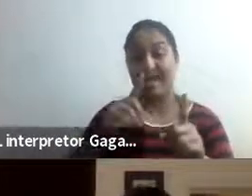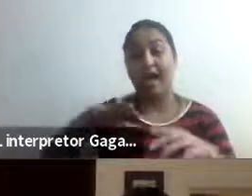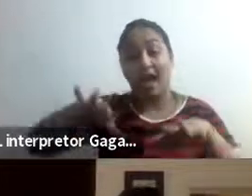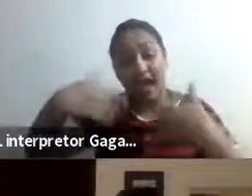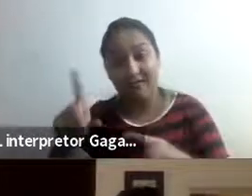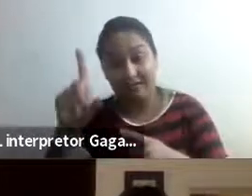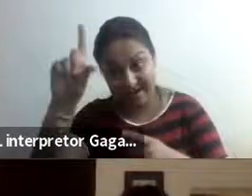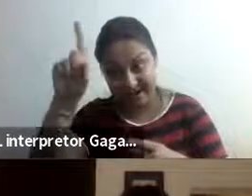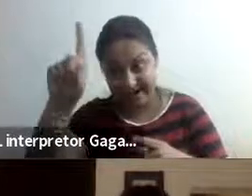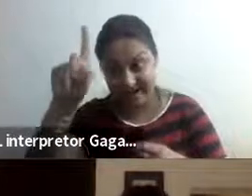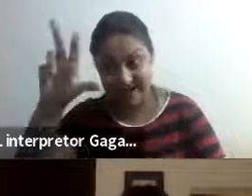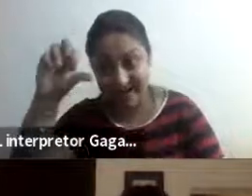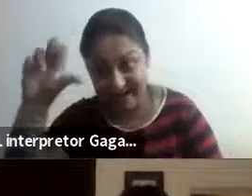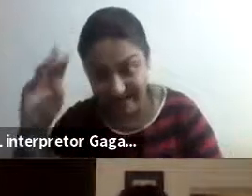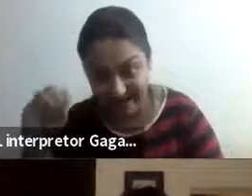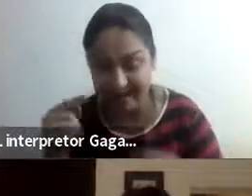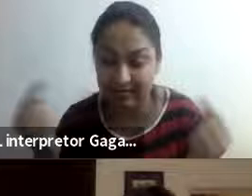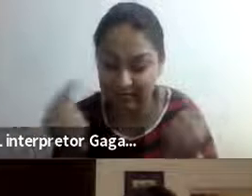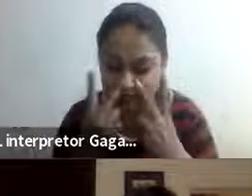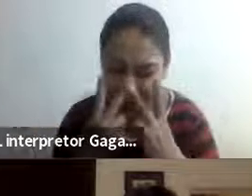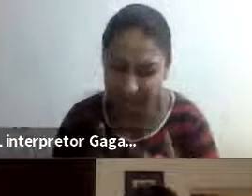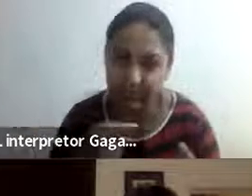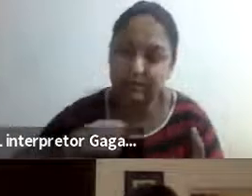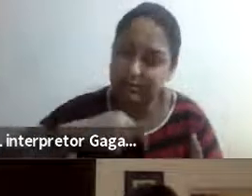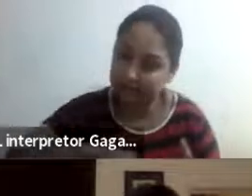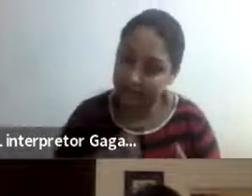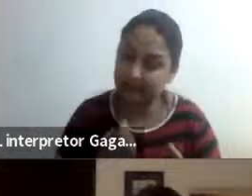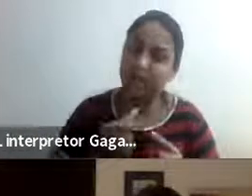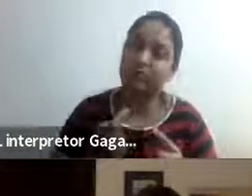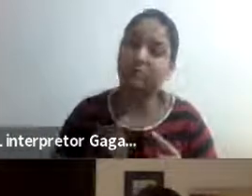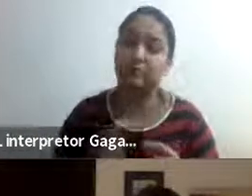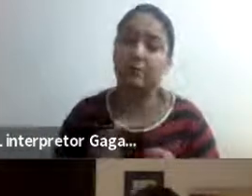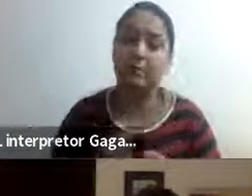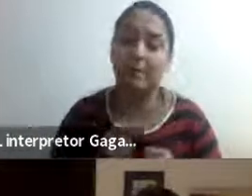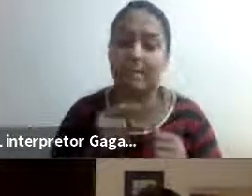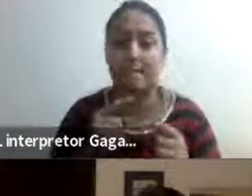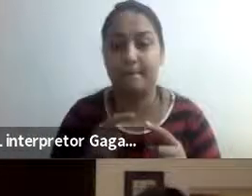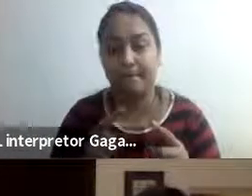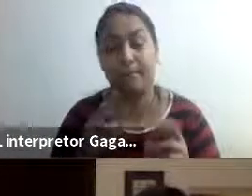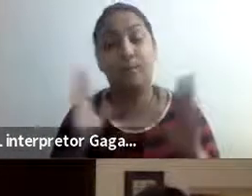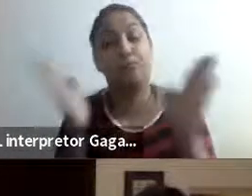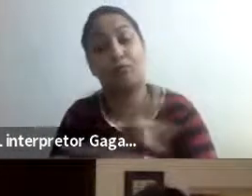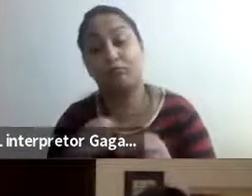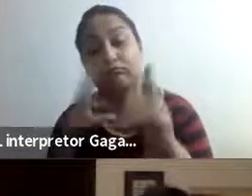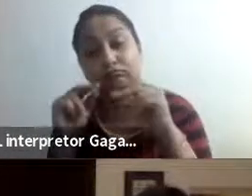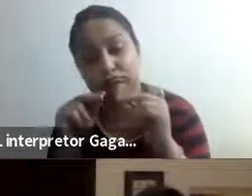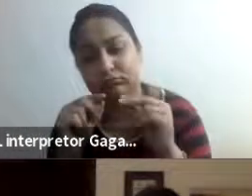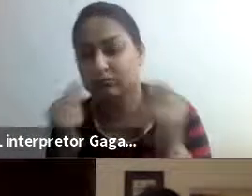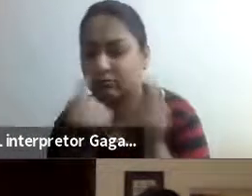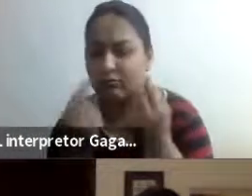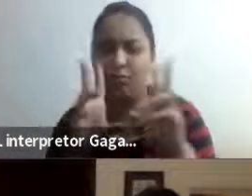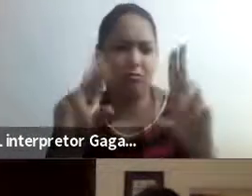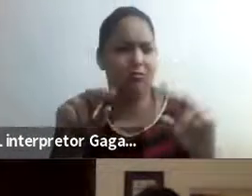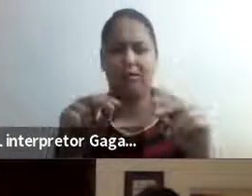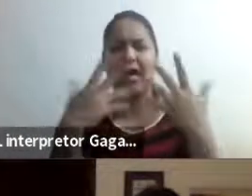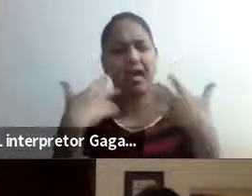90s, are a period of immense hardship for her. In fact, before we spoke to her, there was almost no indication. I